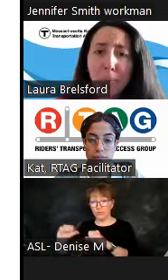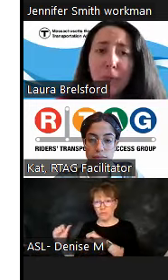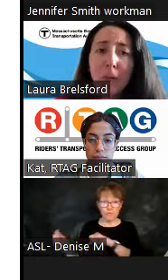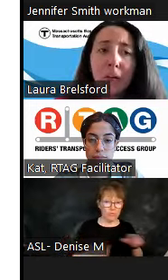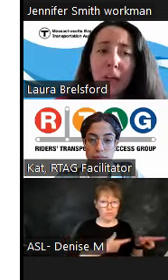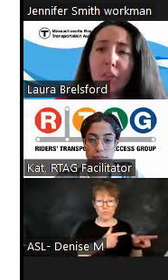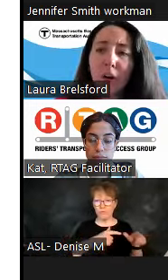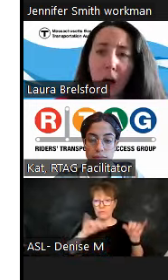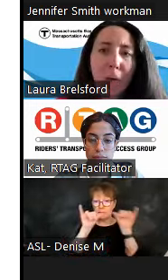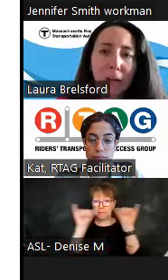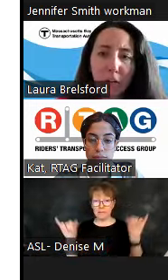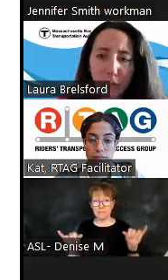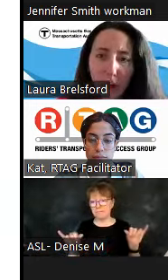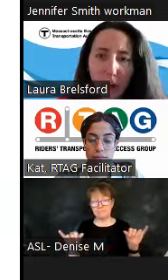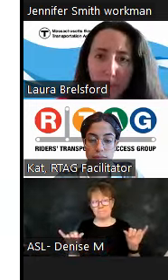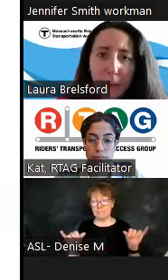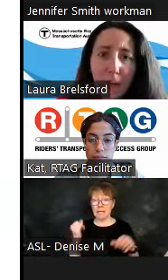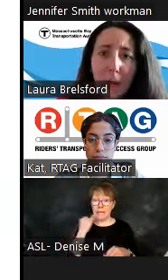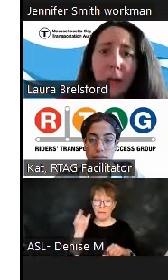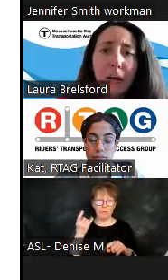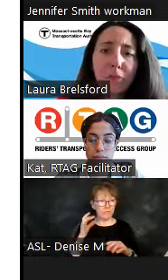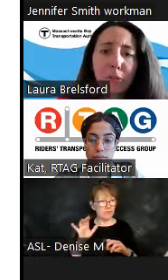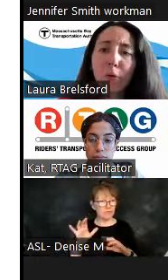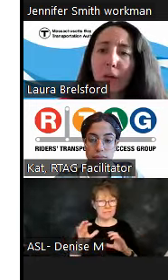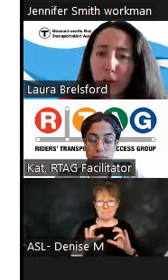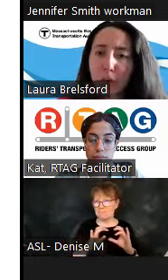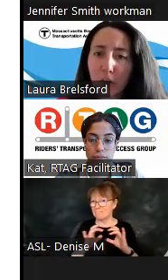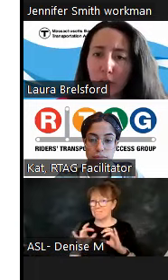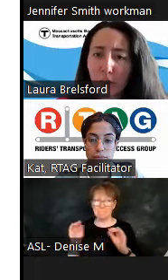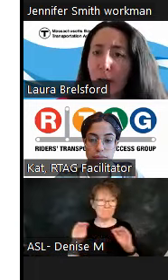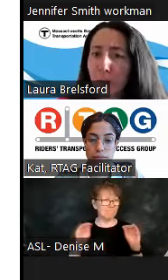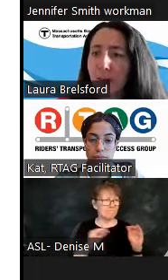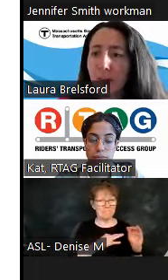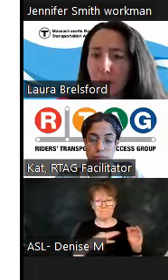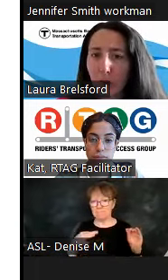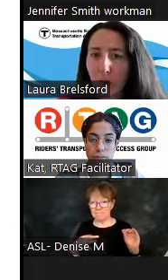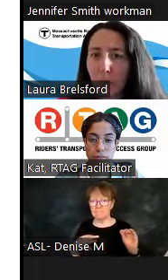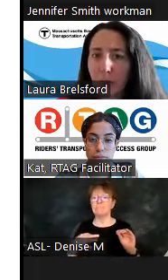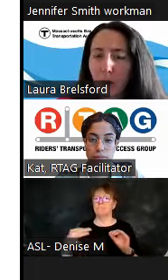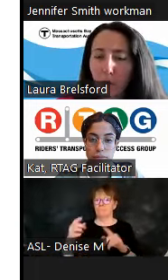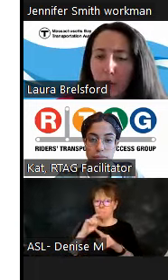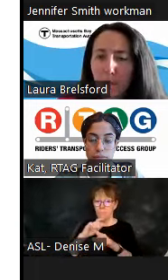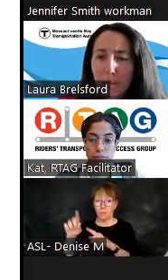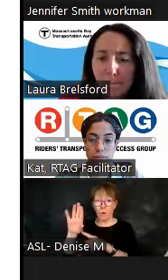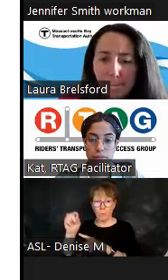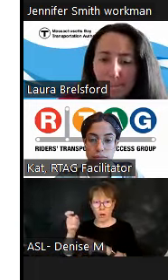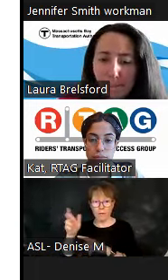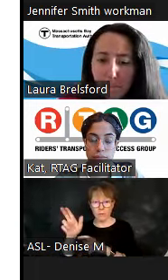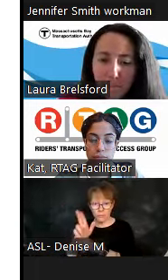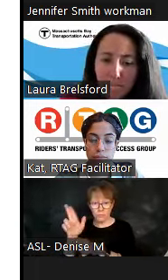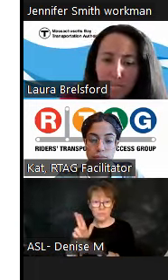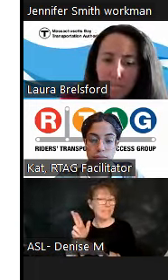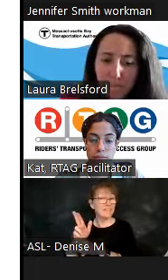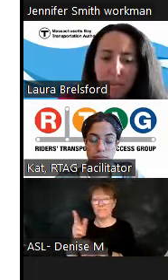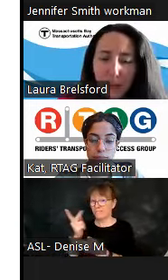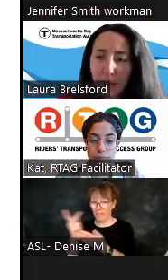somebody, give the call box a shot. If you don't get good results from that, please let us know and we can talk more.